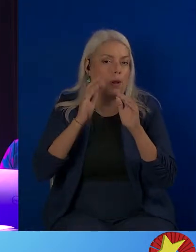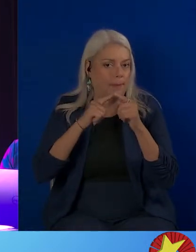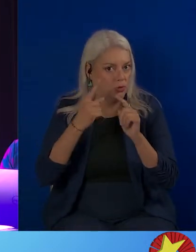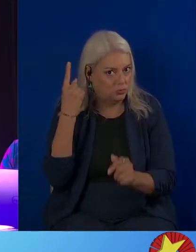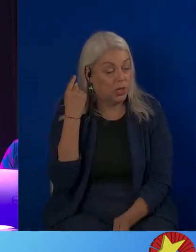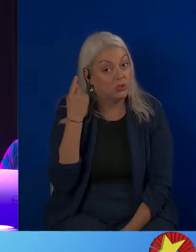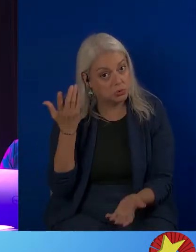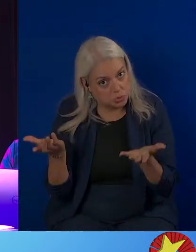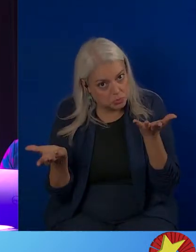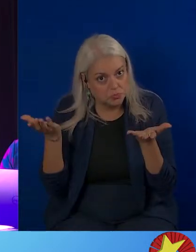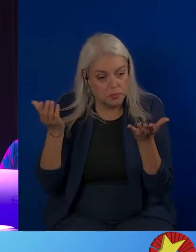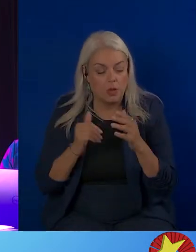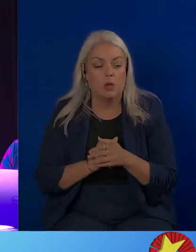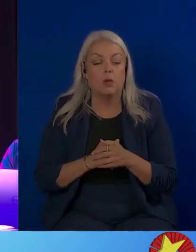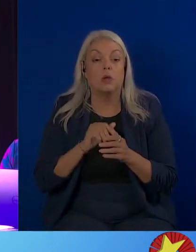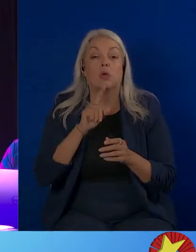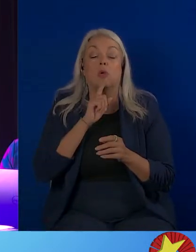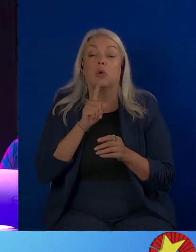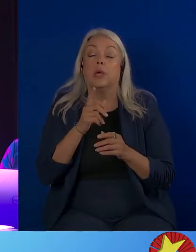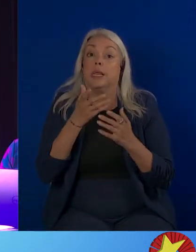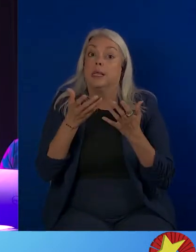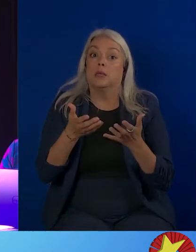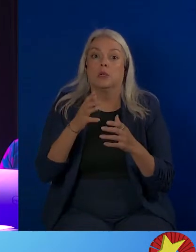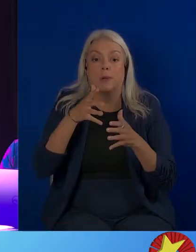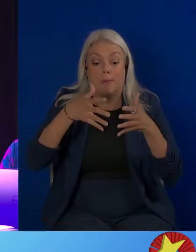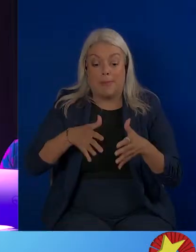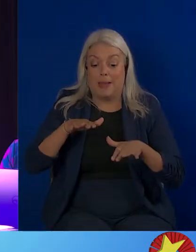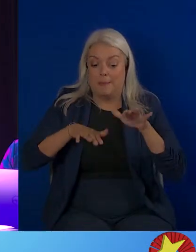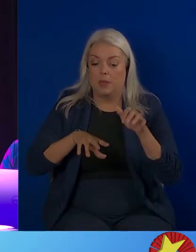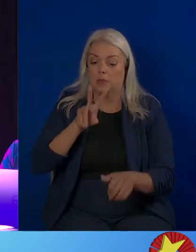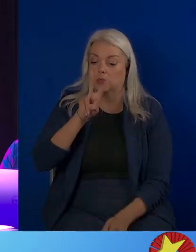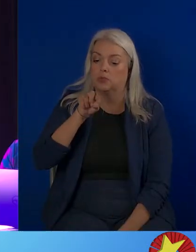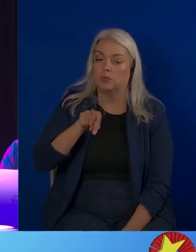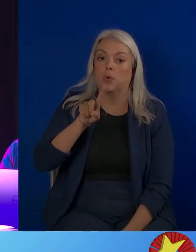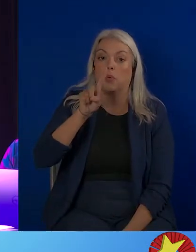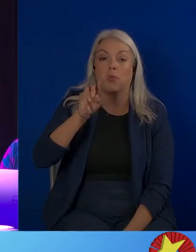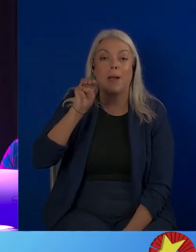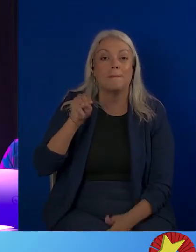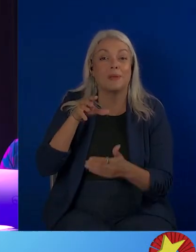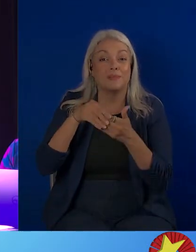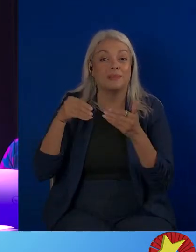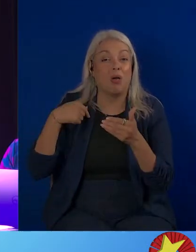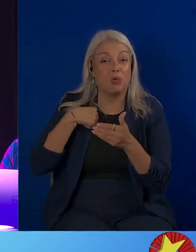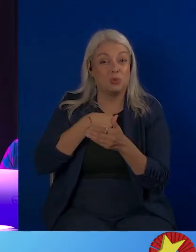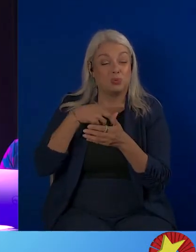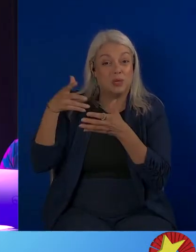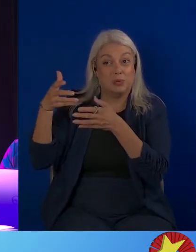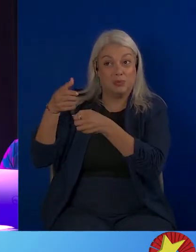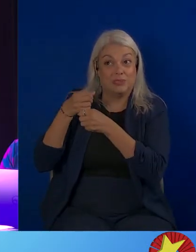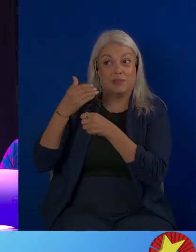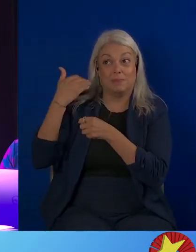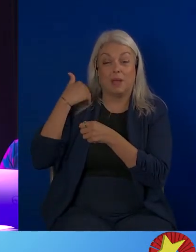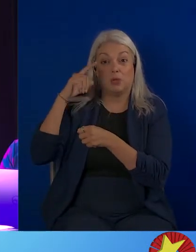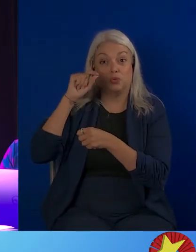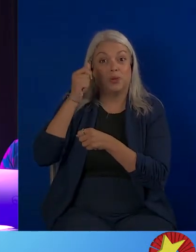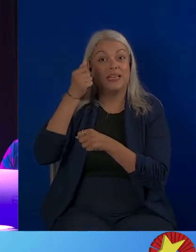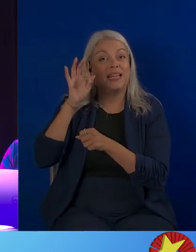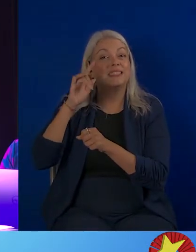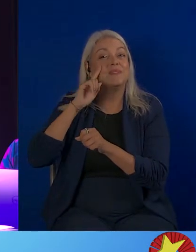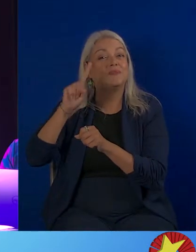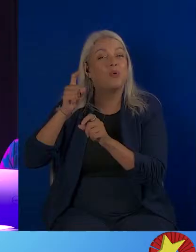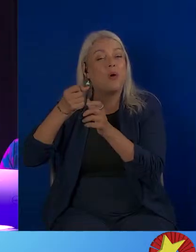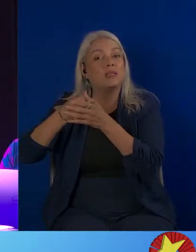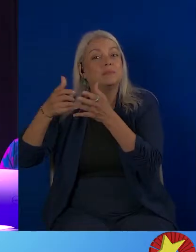Additionally, the remaining balance of the $2.1 million that we received back in 2019 to expand our Birth to